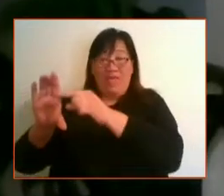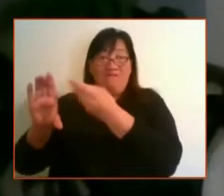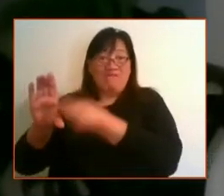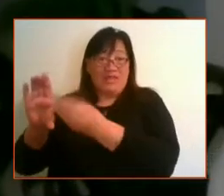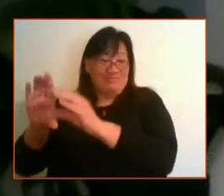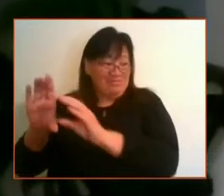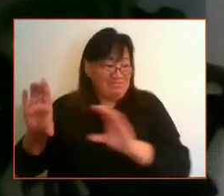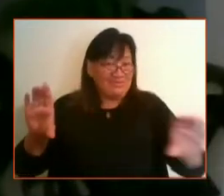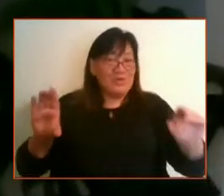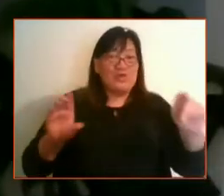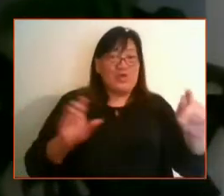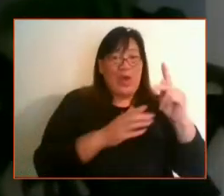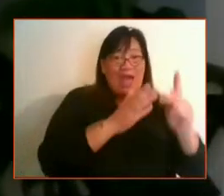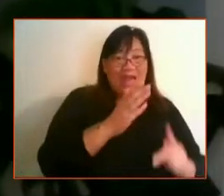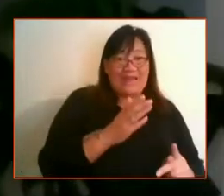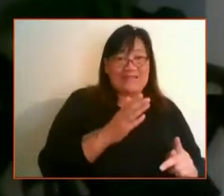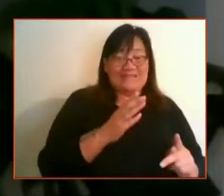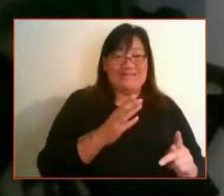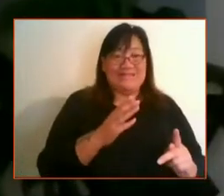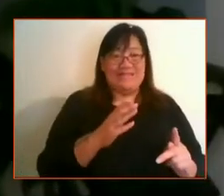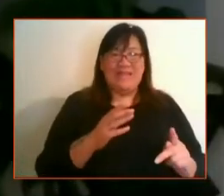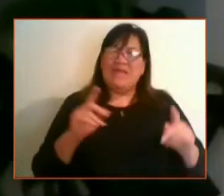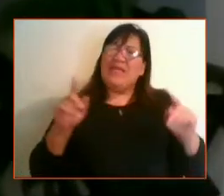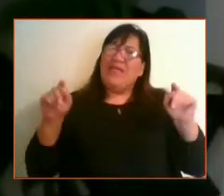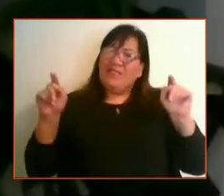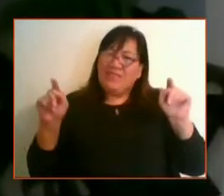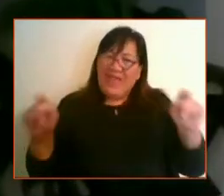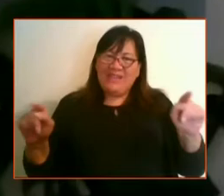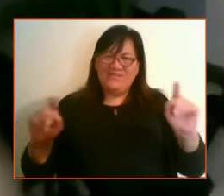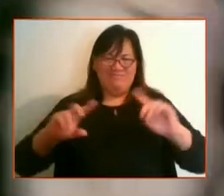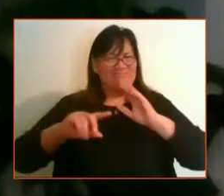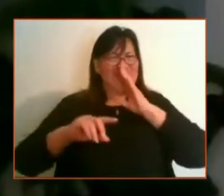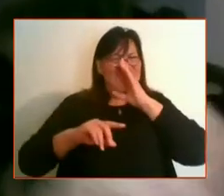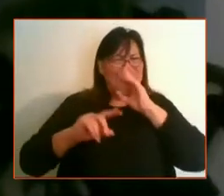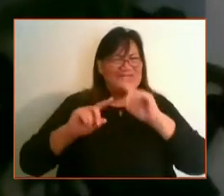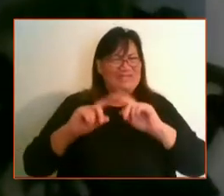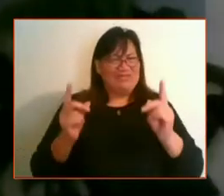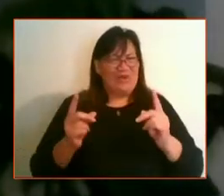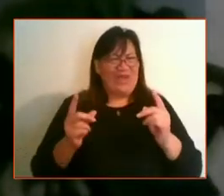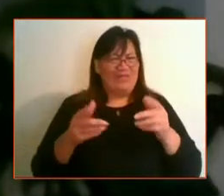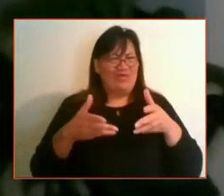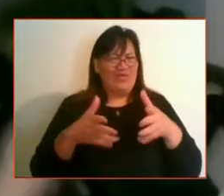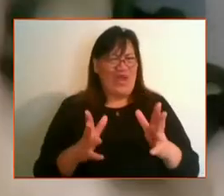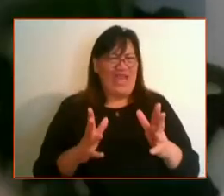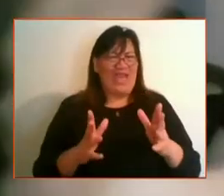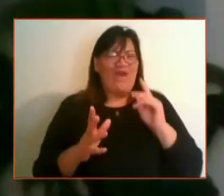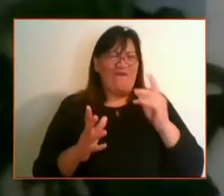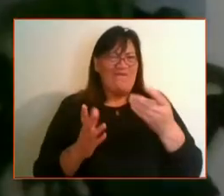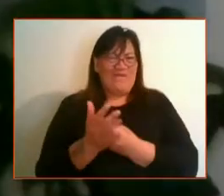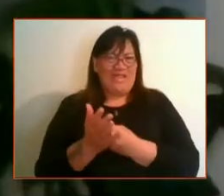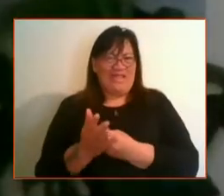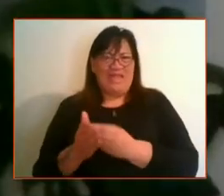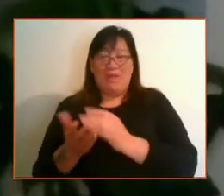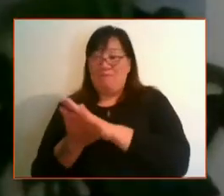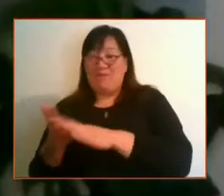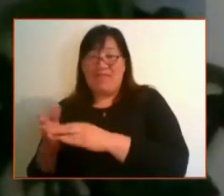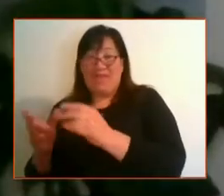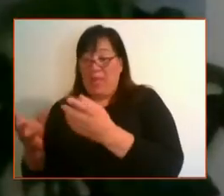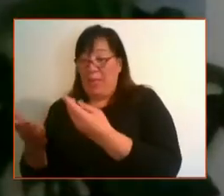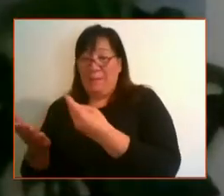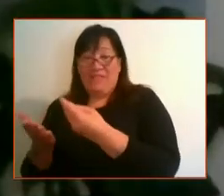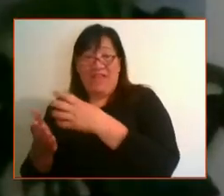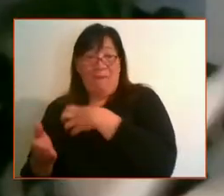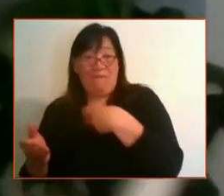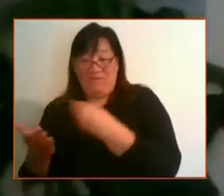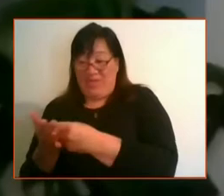That is a very unusual way of funding and kind of ring fencing the revenue that the government raises. To give